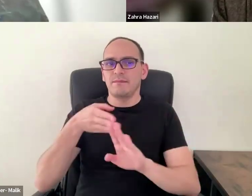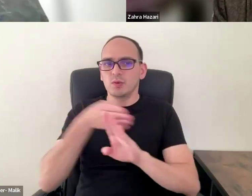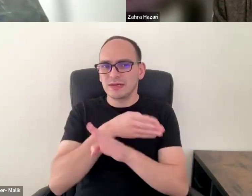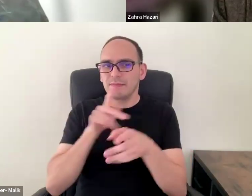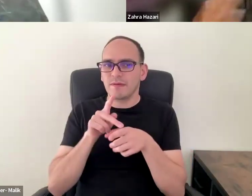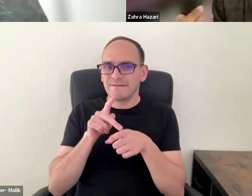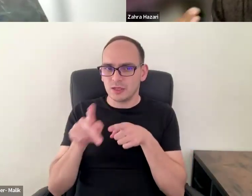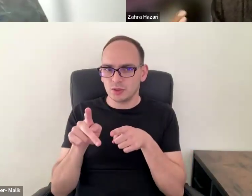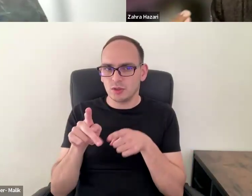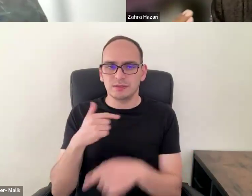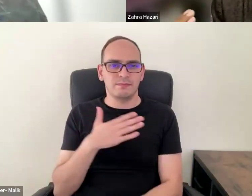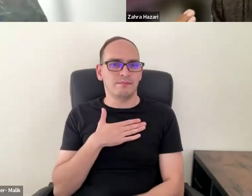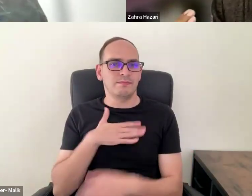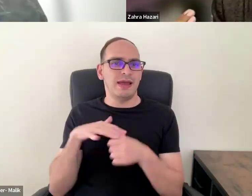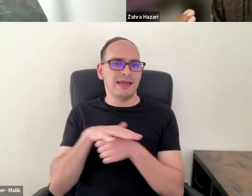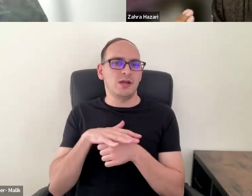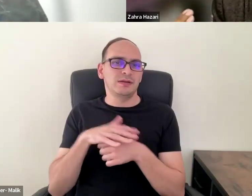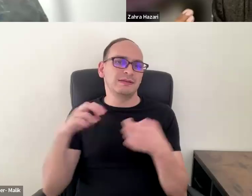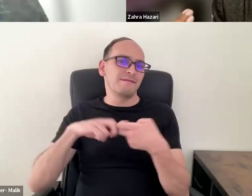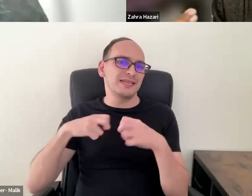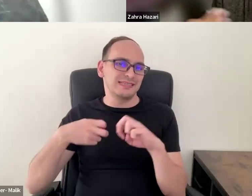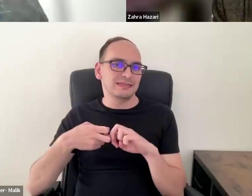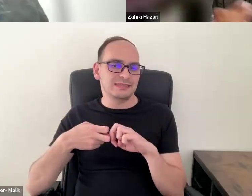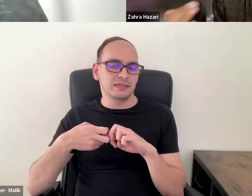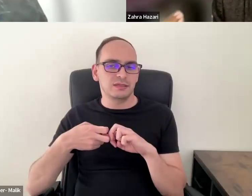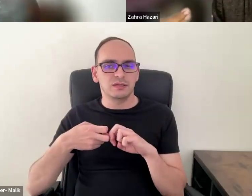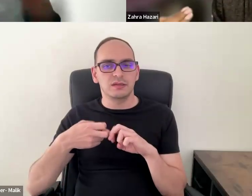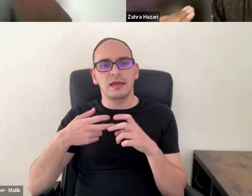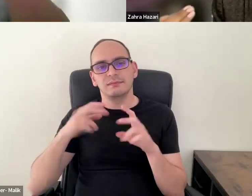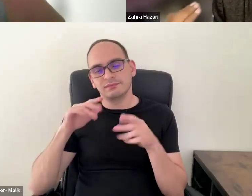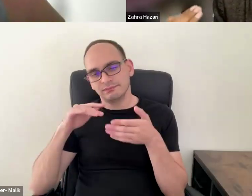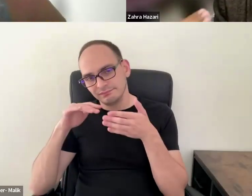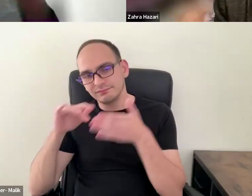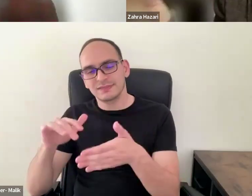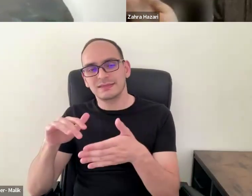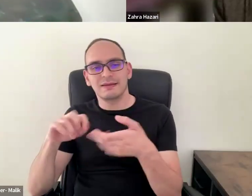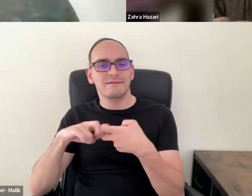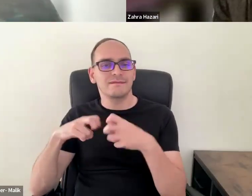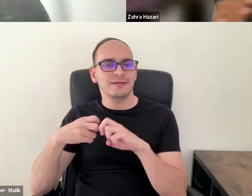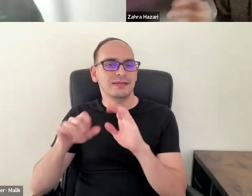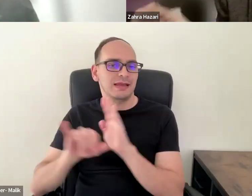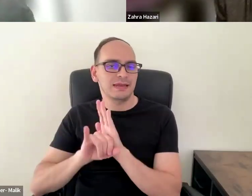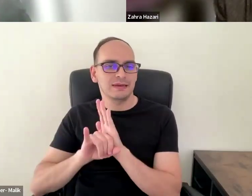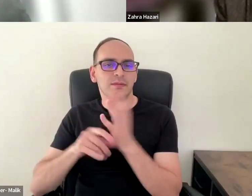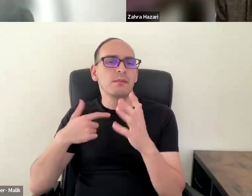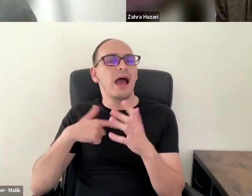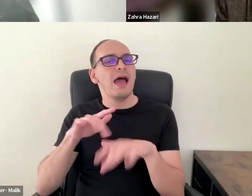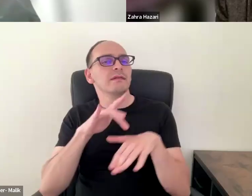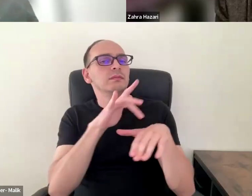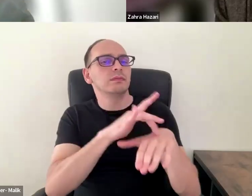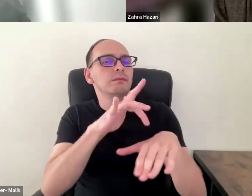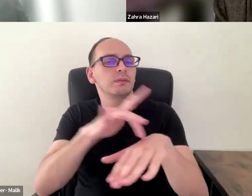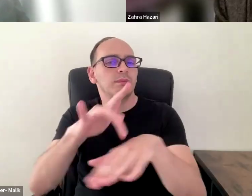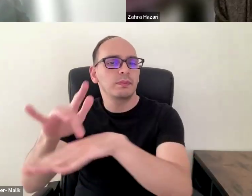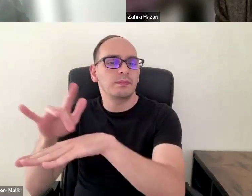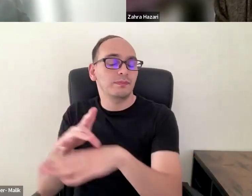pre-professionals because my area is in physics primarily and looking at disciplinary identity in physics, although I've moonlighted in other disciplines, as